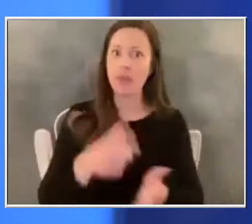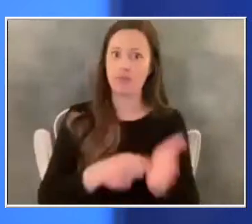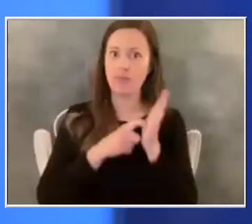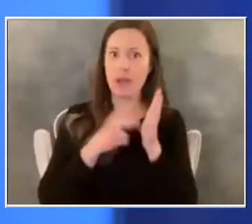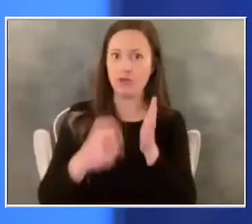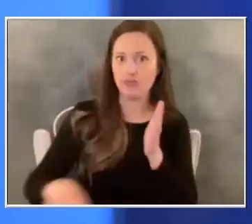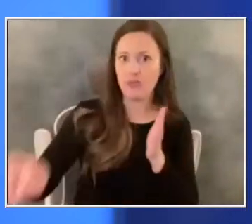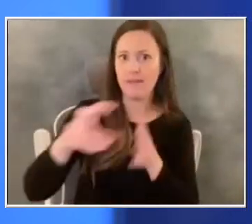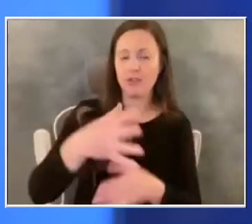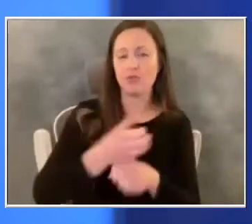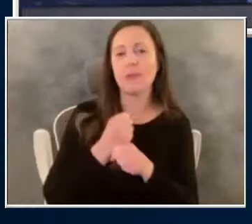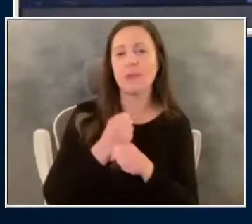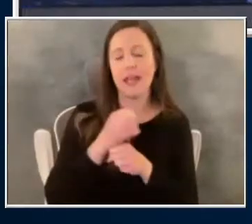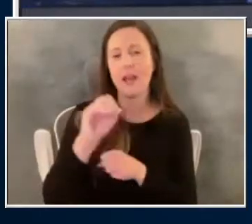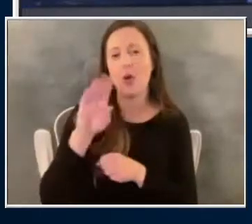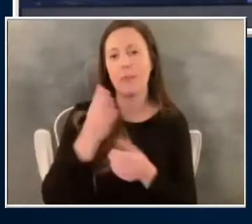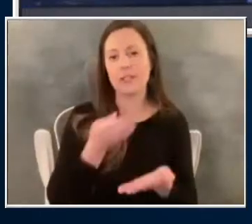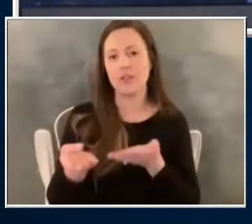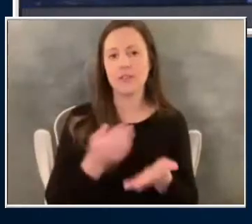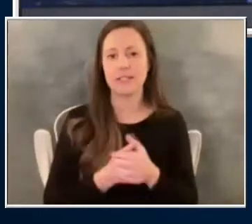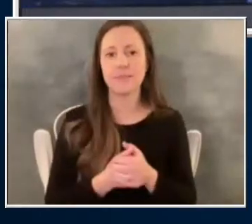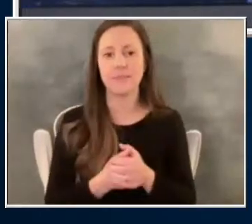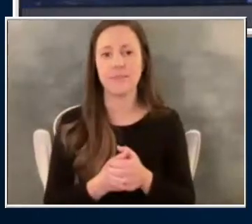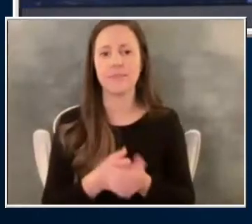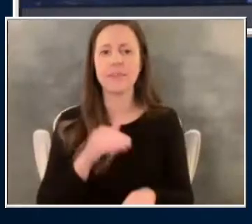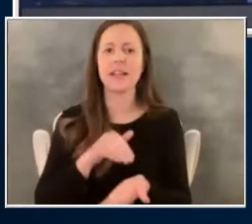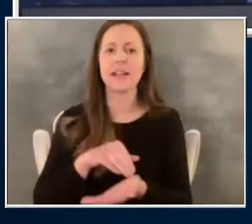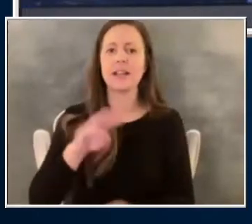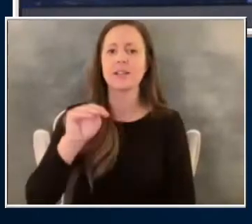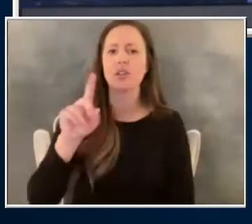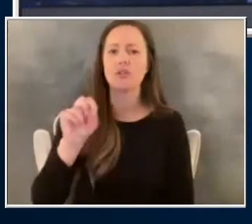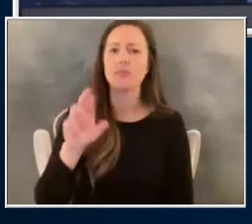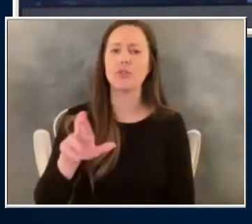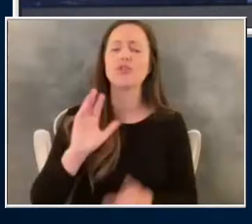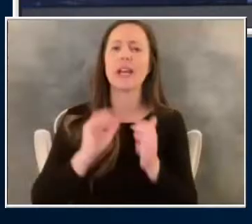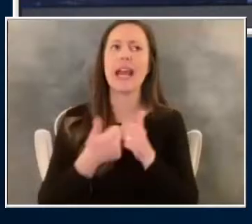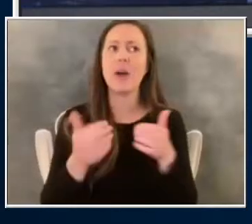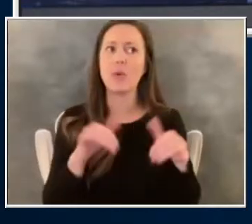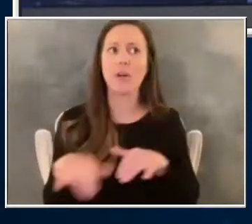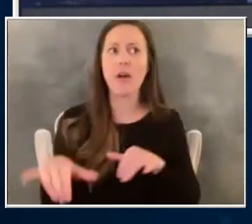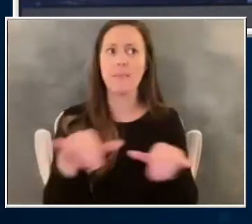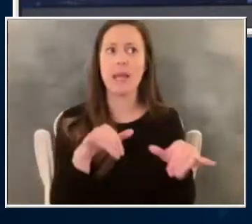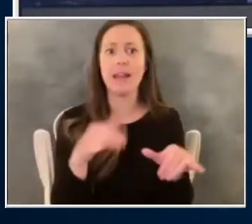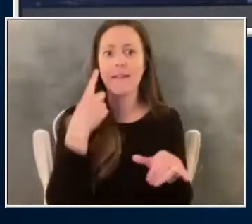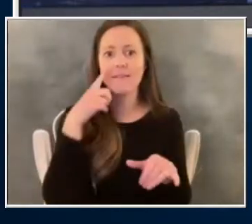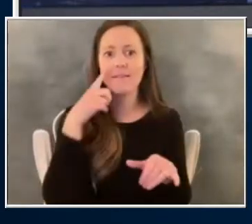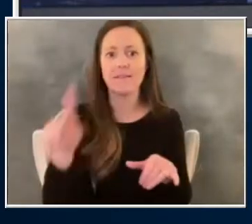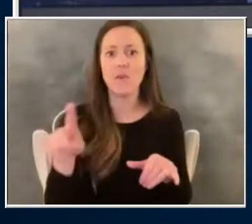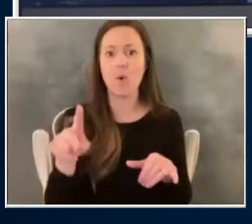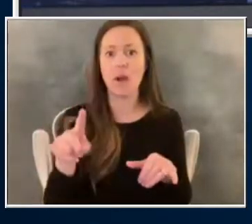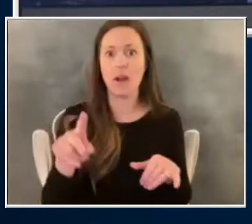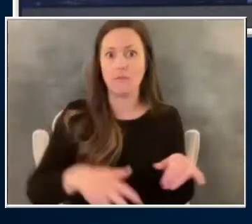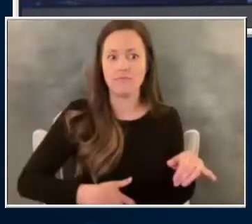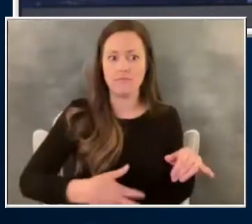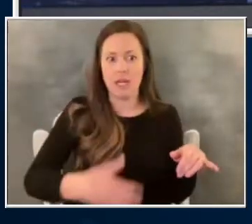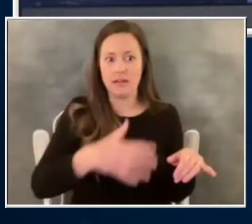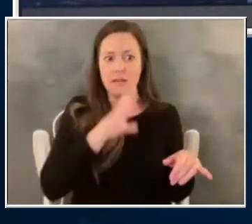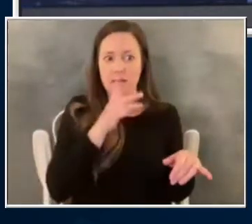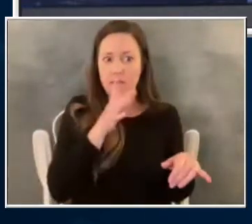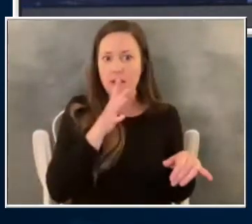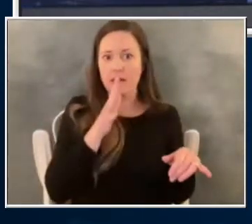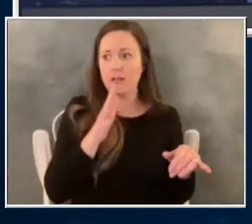OB services. Dr. Mosier, Karen is asking, how common is it for an expectant mother to find herself in an